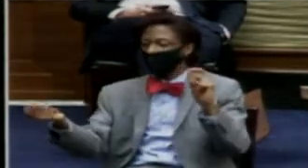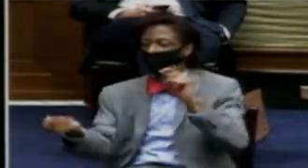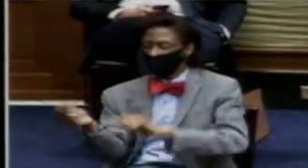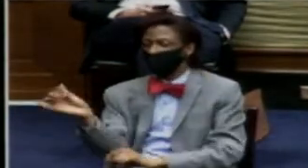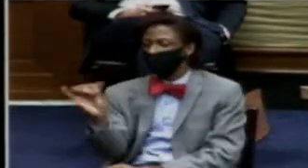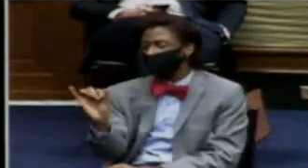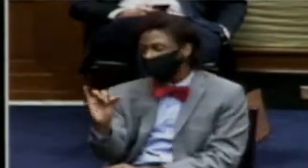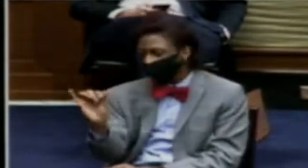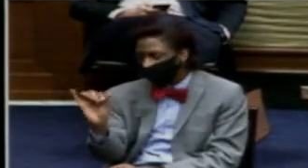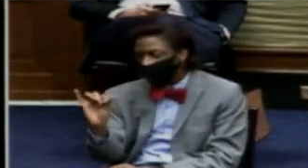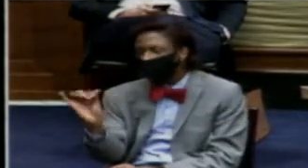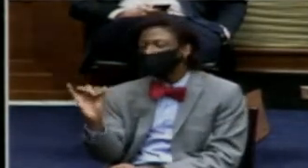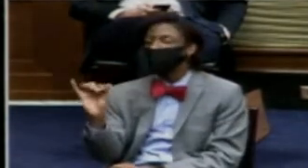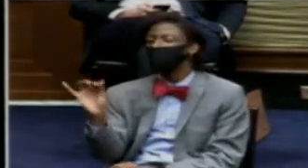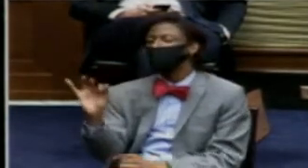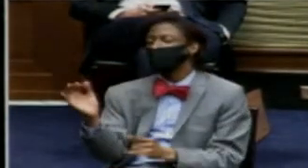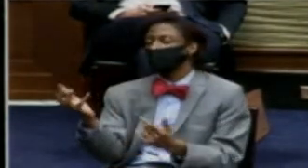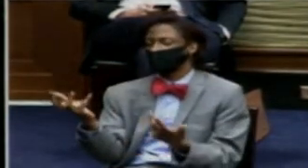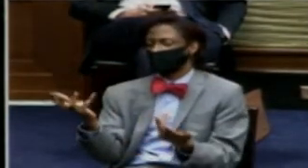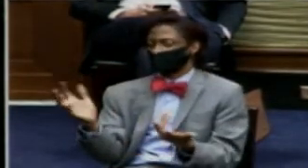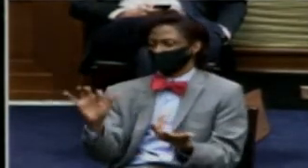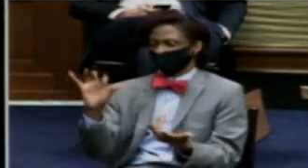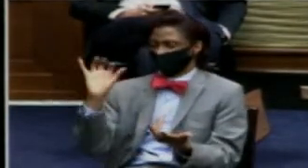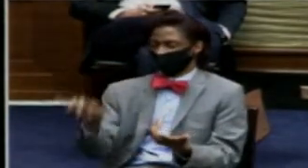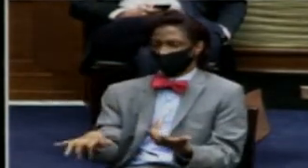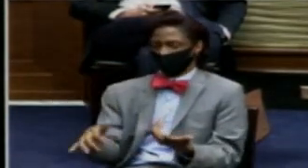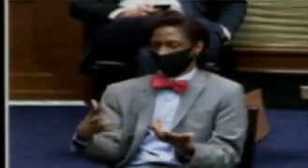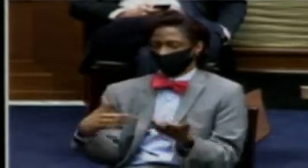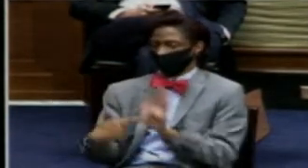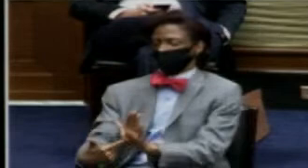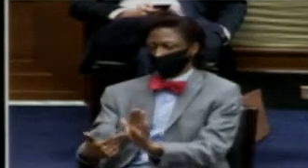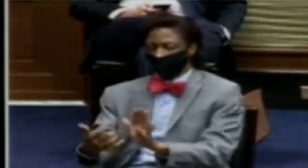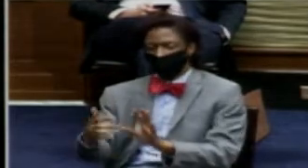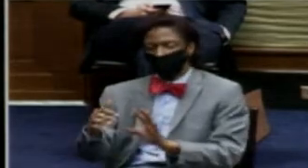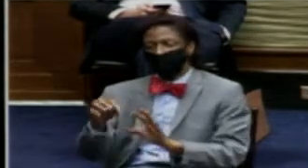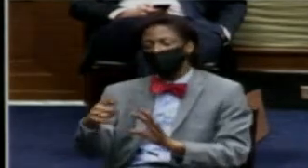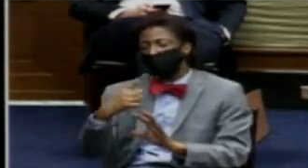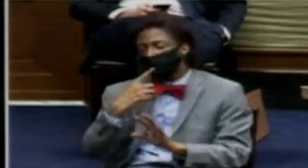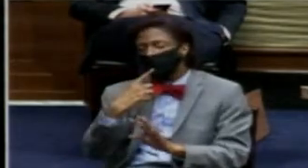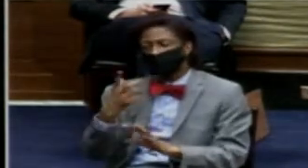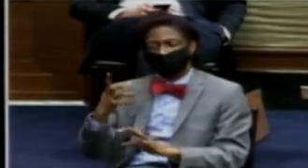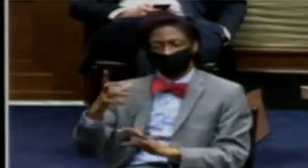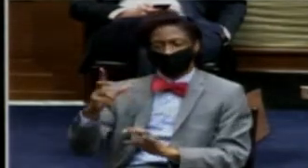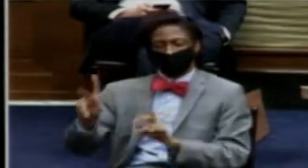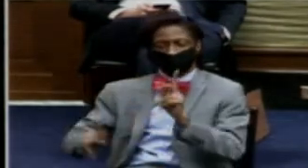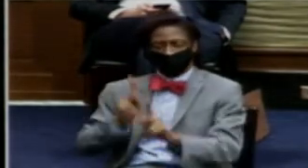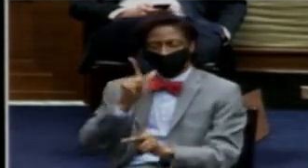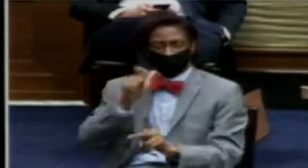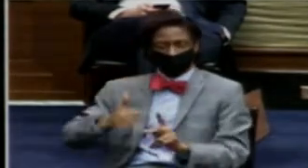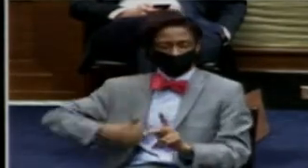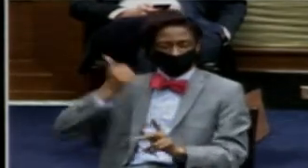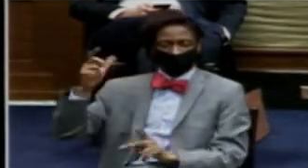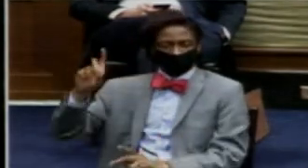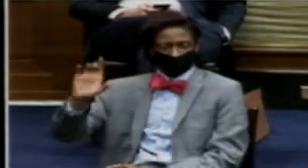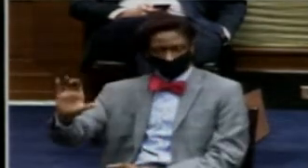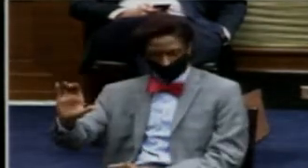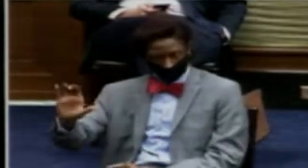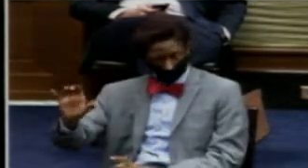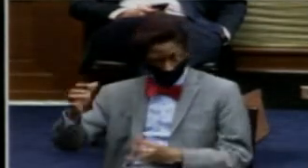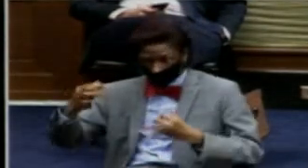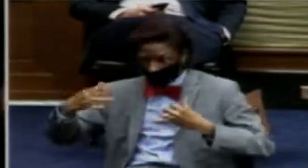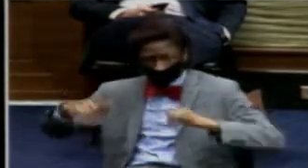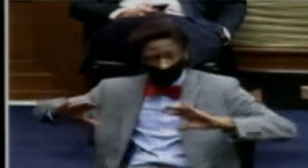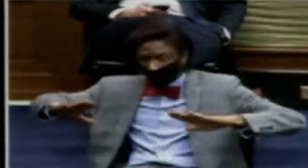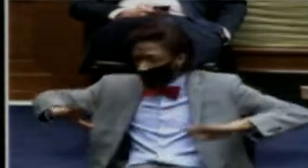in terms of this imperative. You said district residents are still not free as we